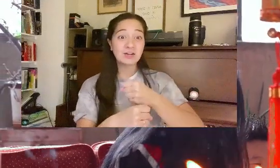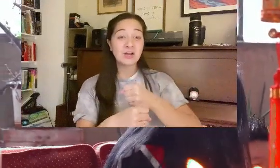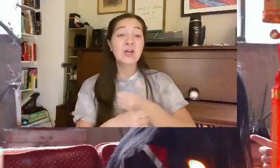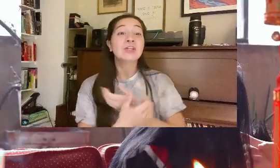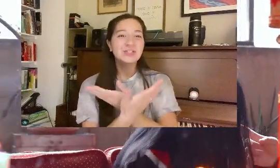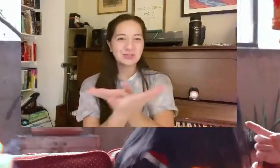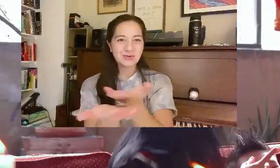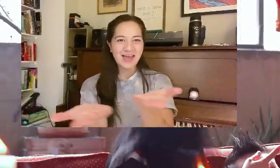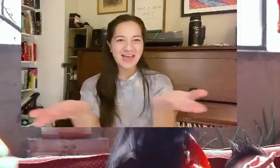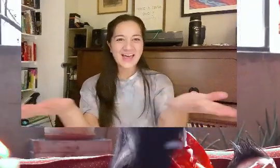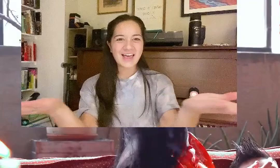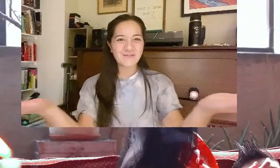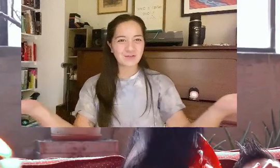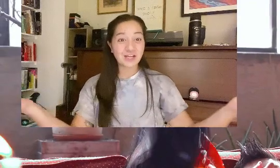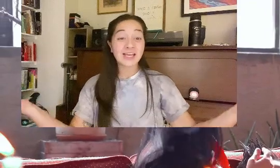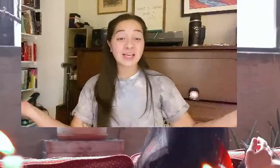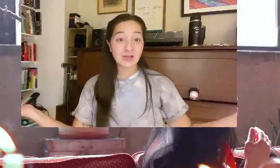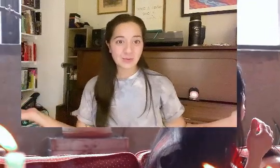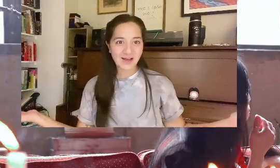new year to